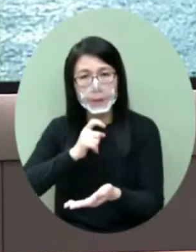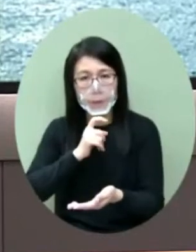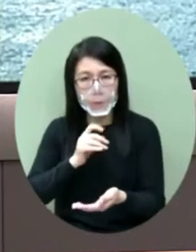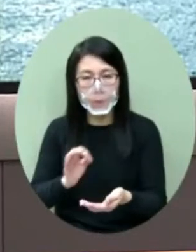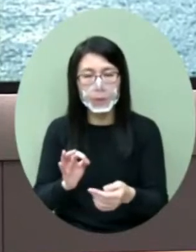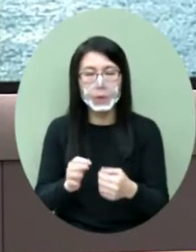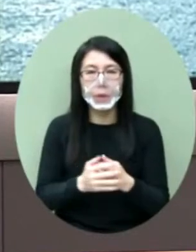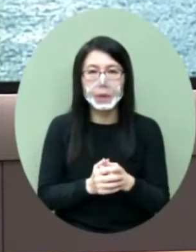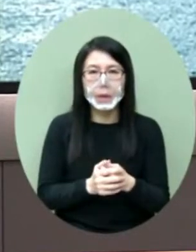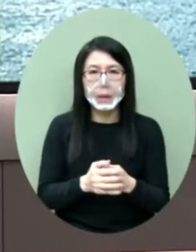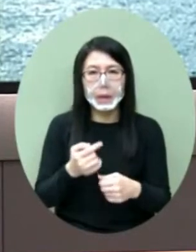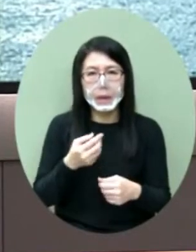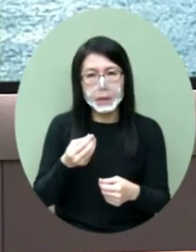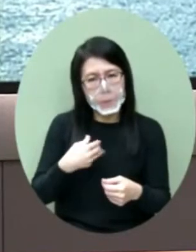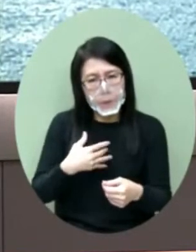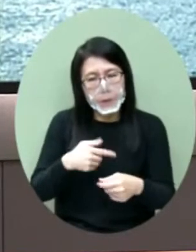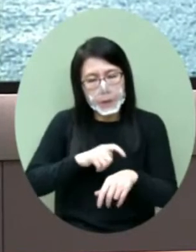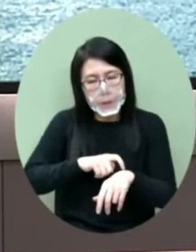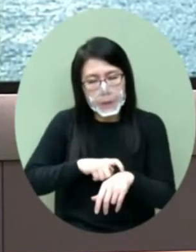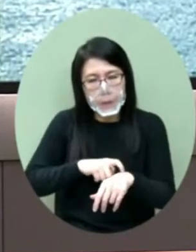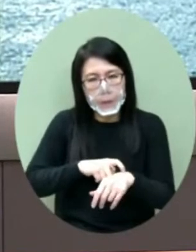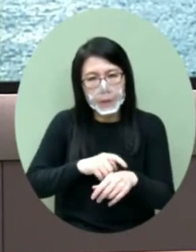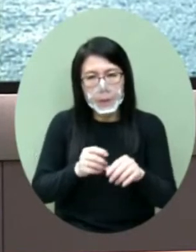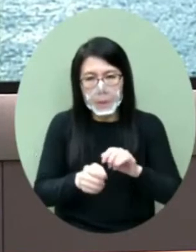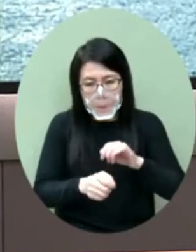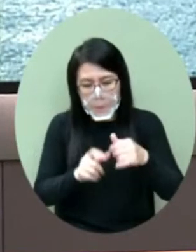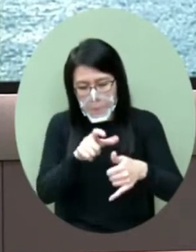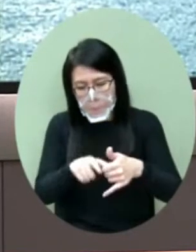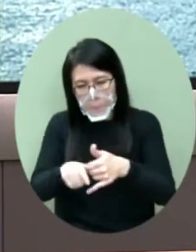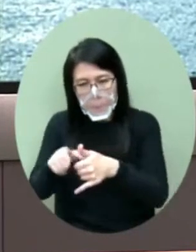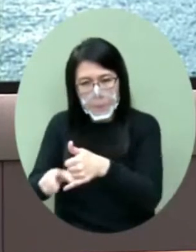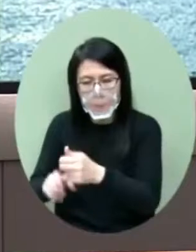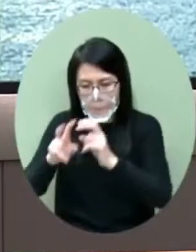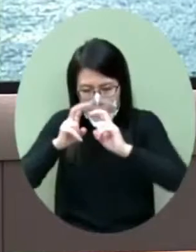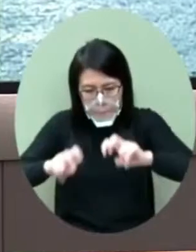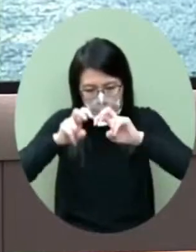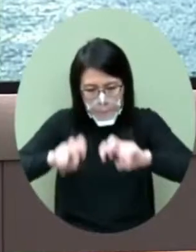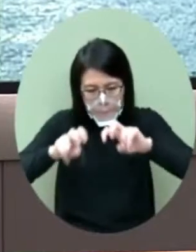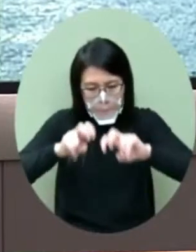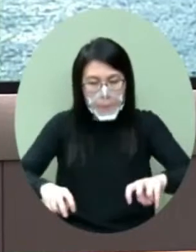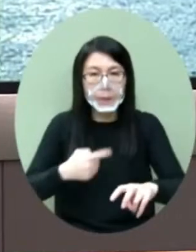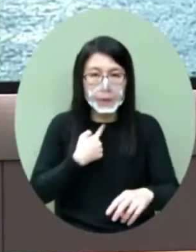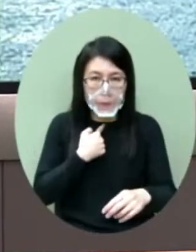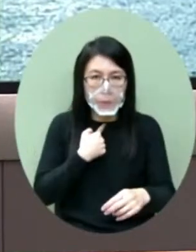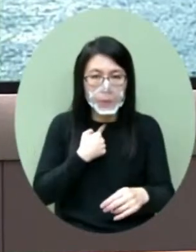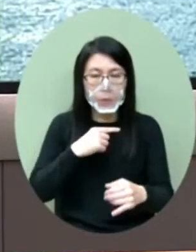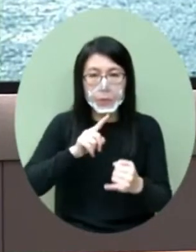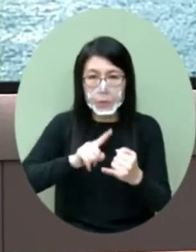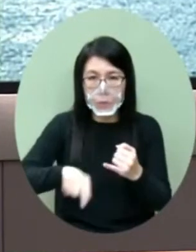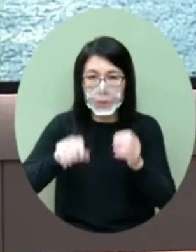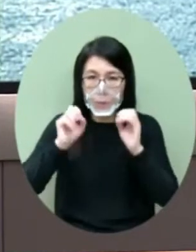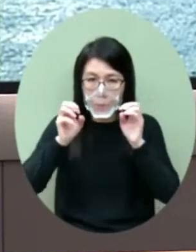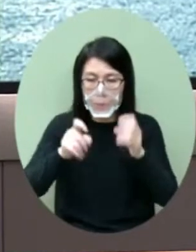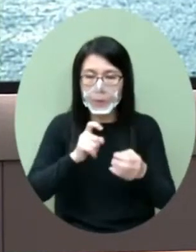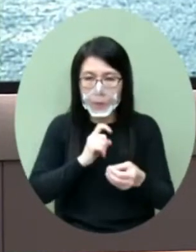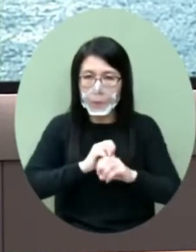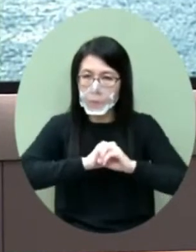to analyze the case by case. And if we have the conclusion, we will announce later.